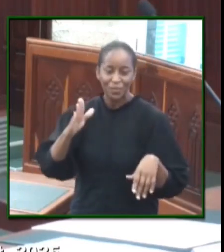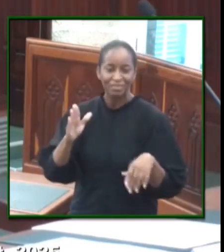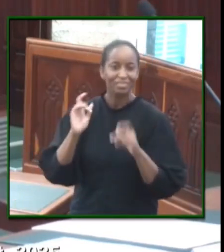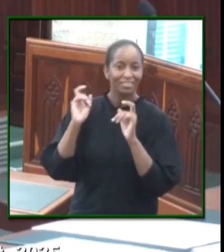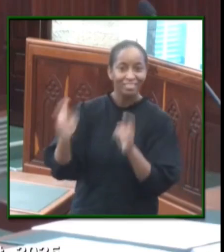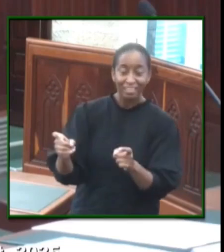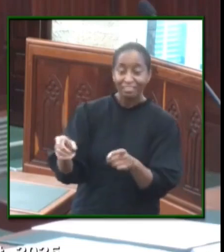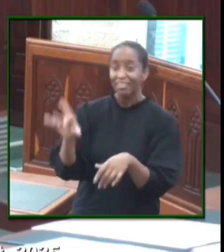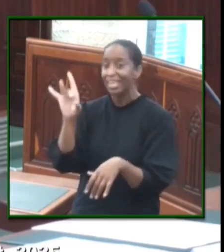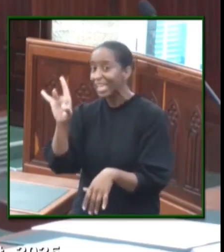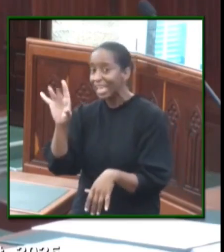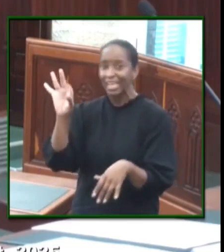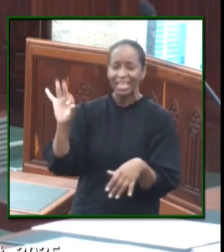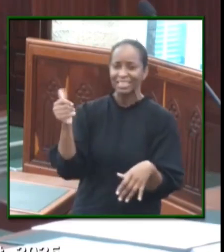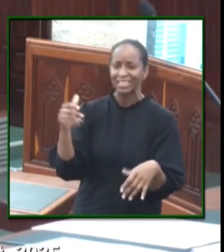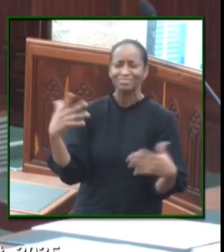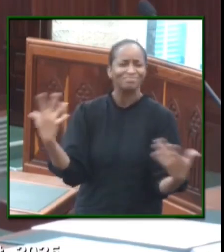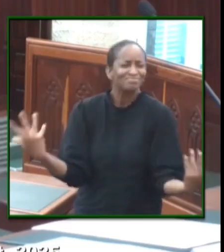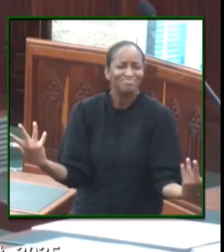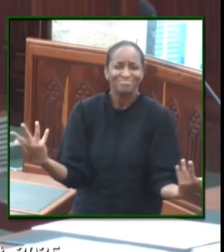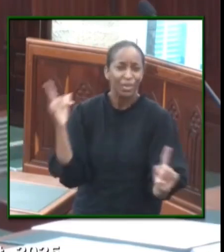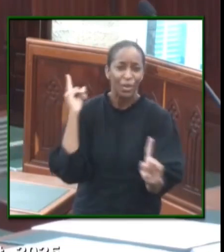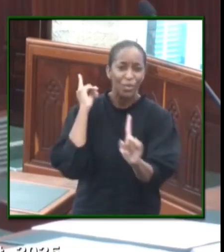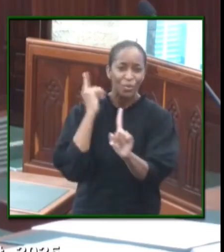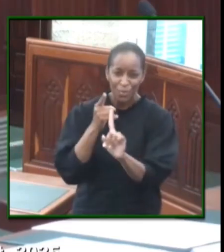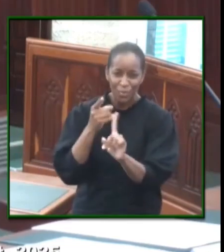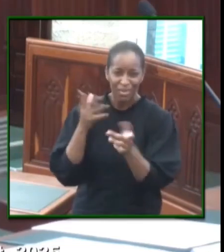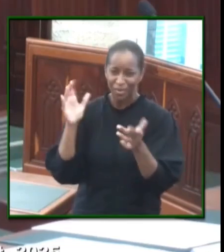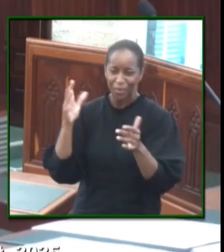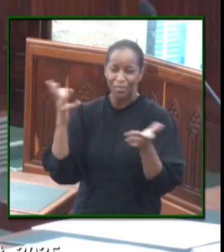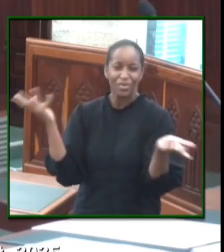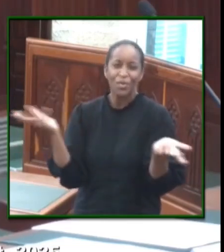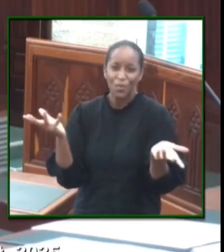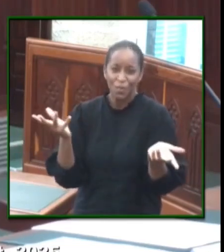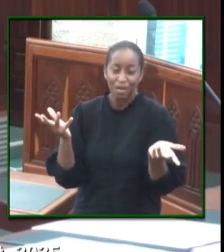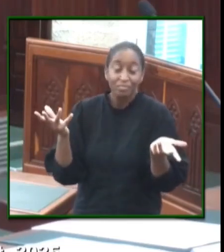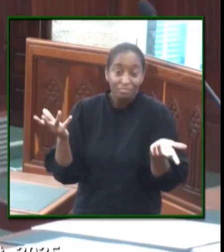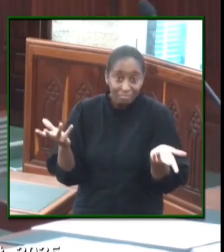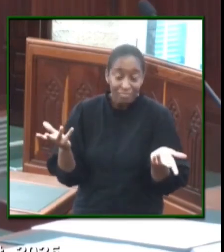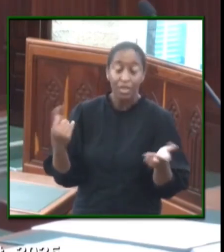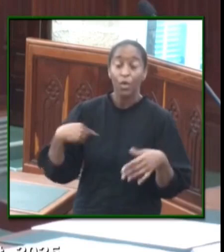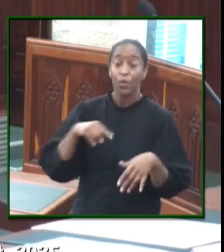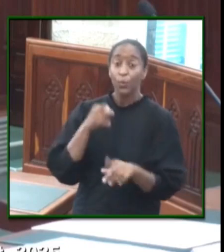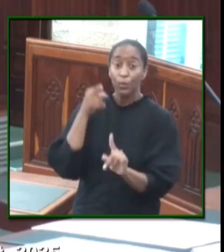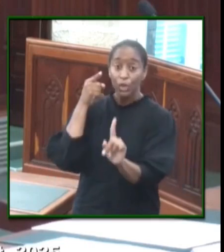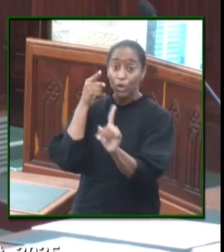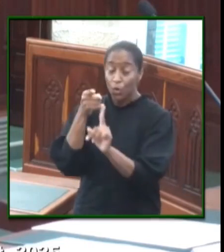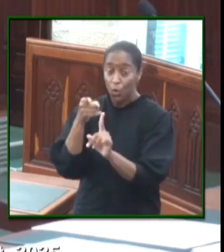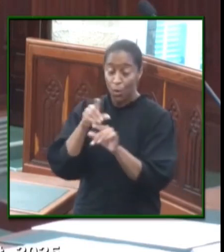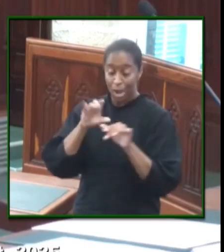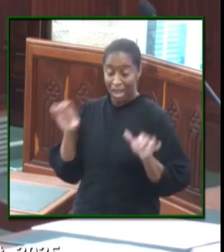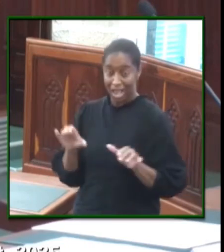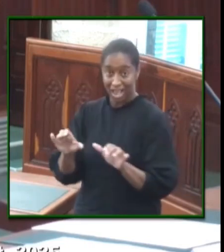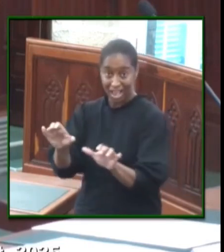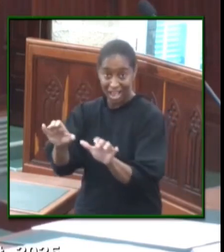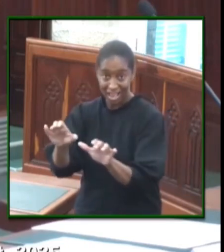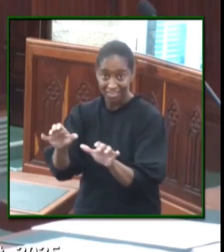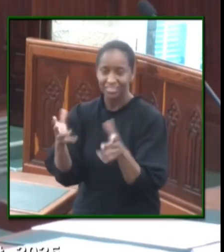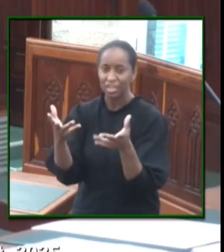I really have to thank Mr. Mark Boyce, who's the CEO and who's pulling his team together as we speak,